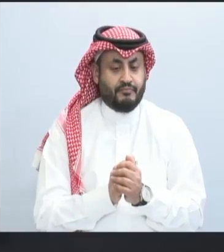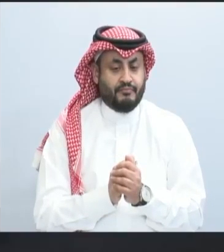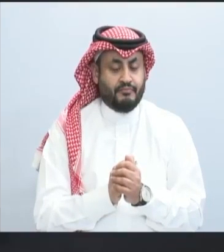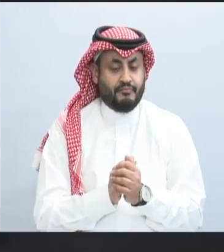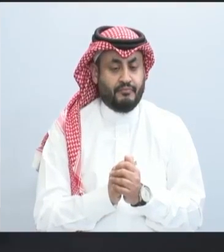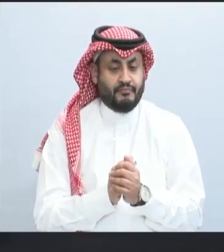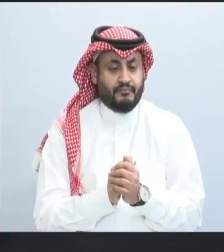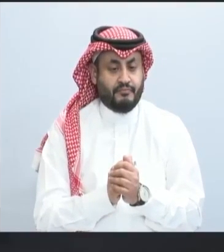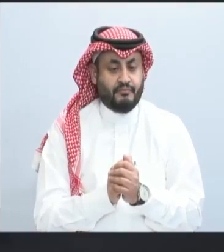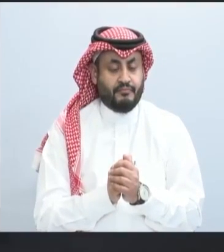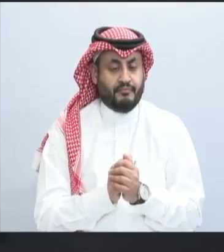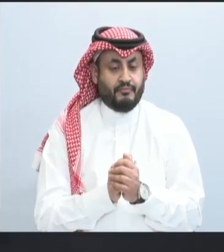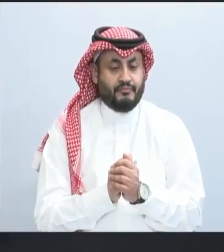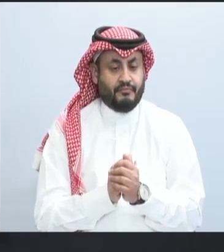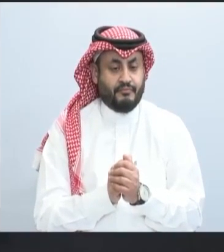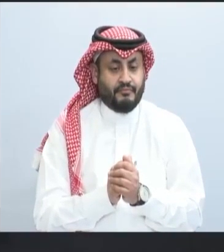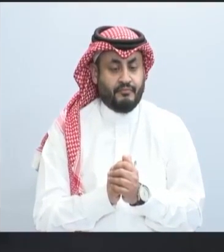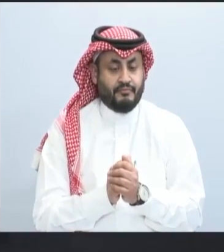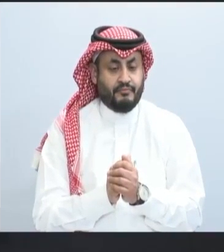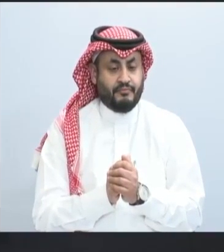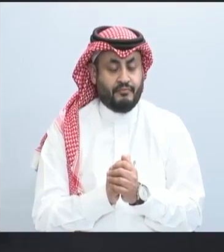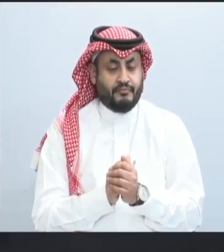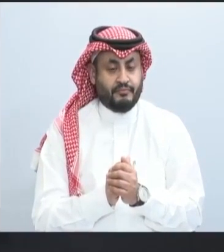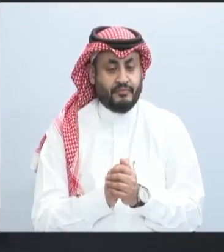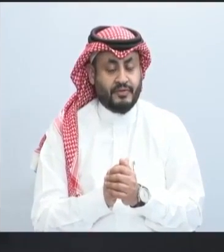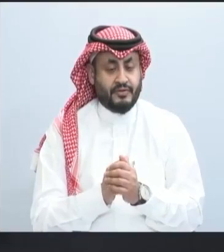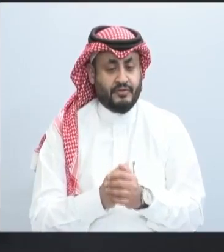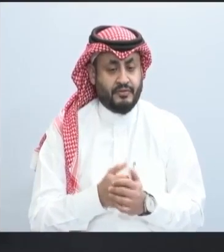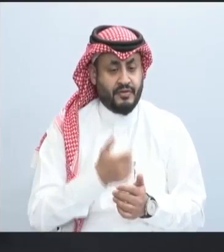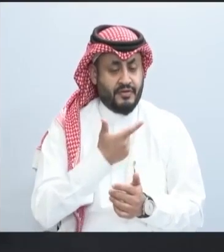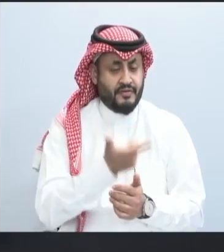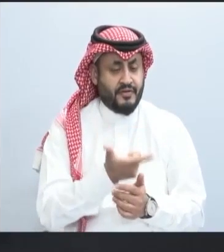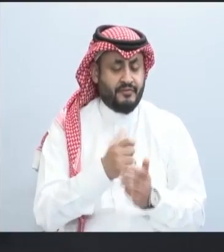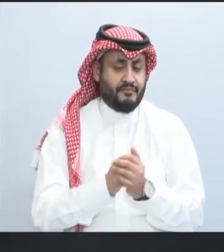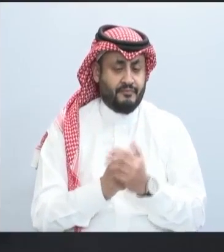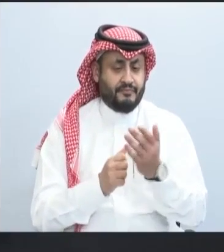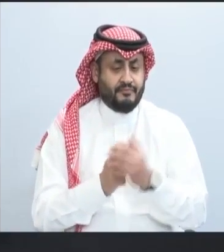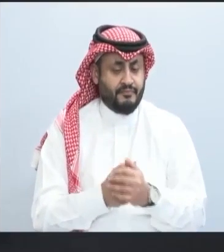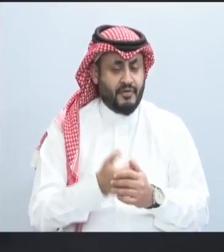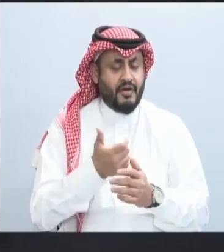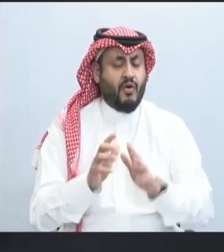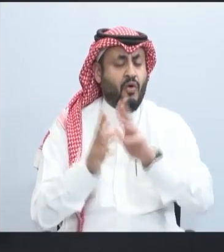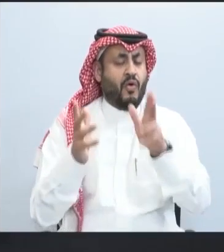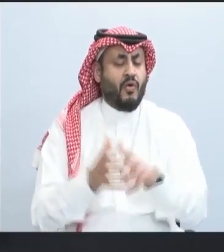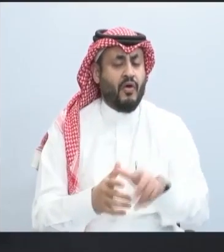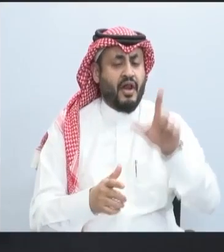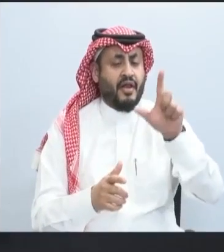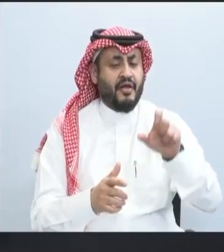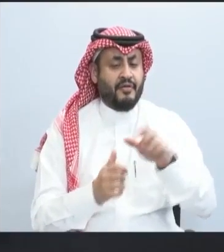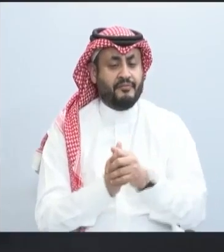this word in many of our days, like Saturday, Sunday, Monday, and so